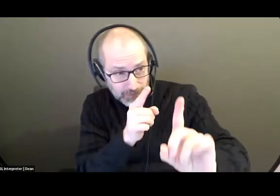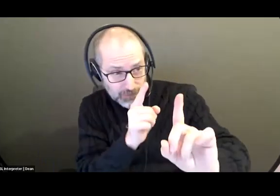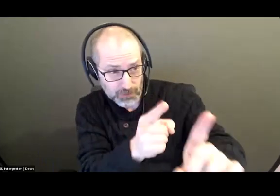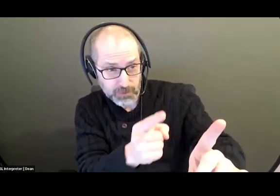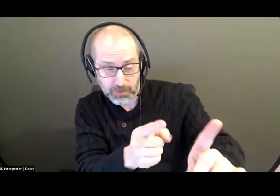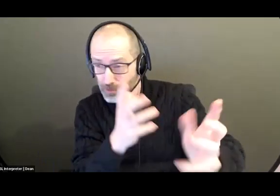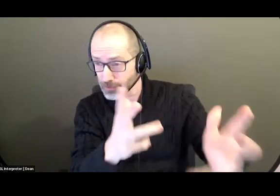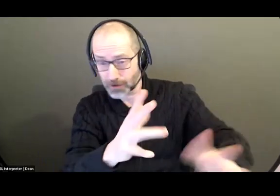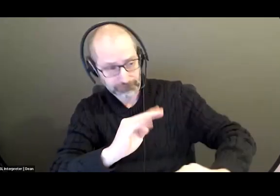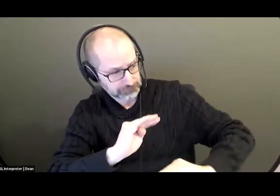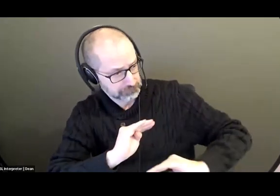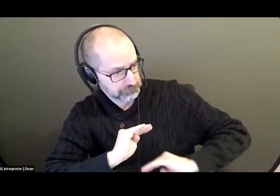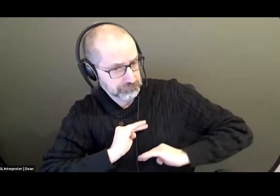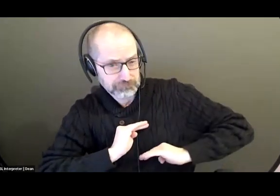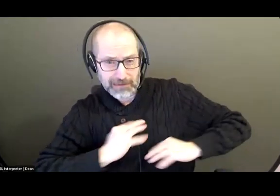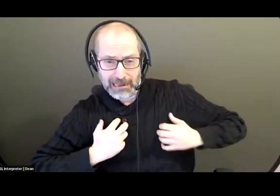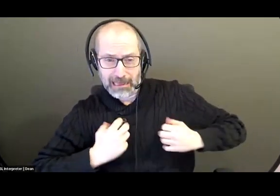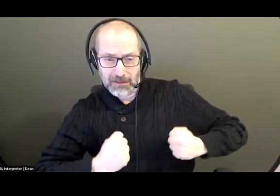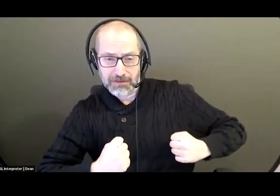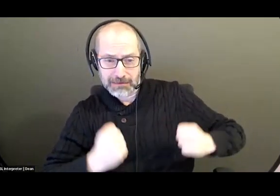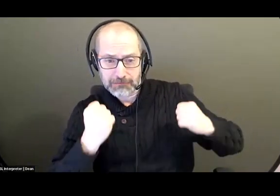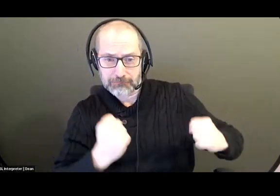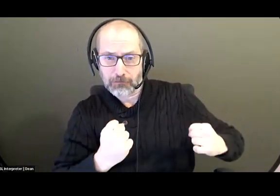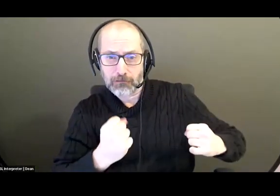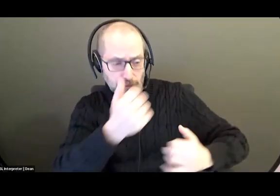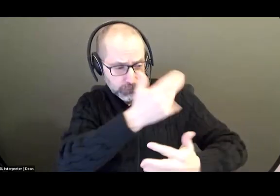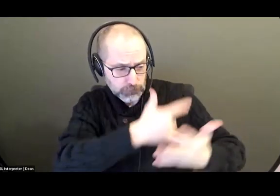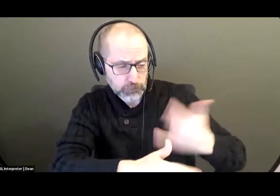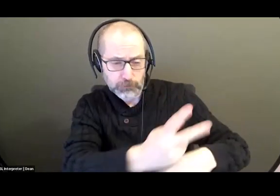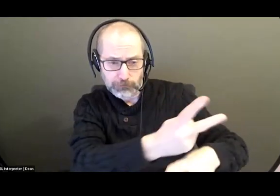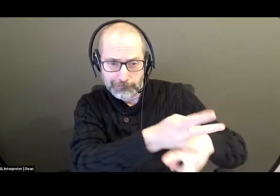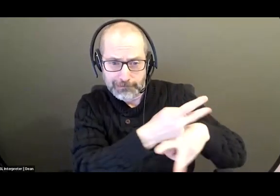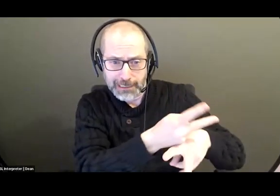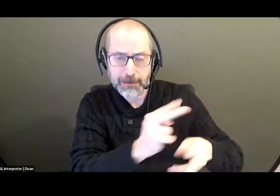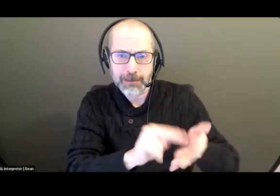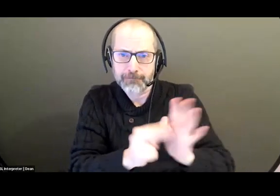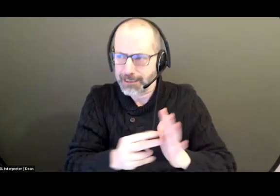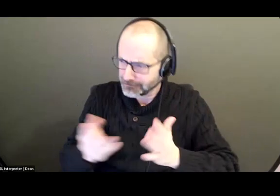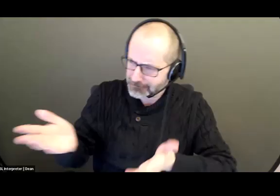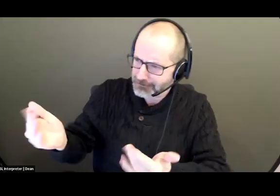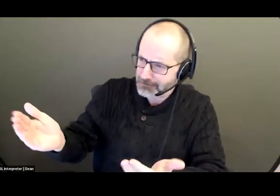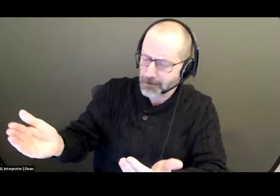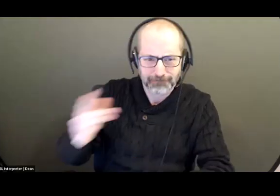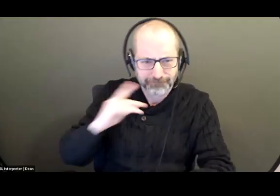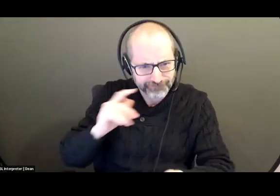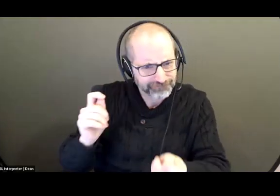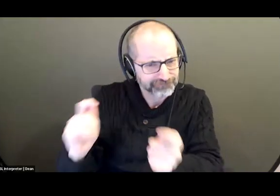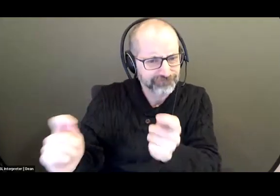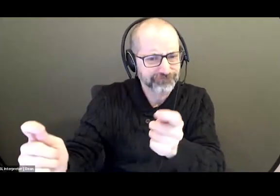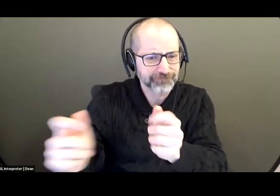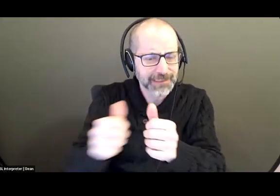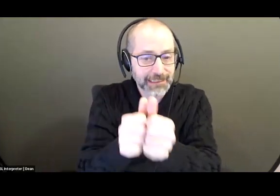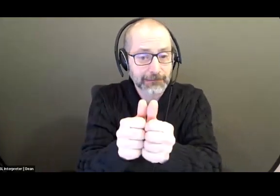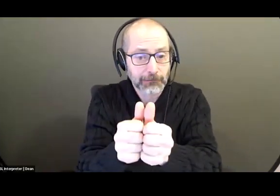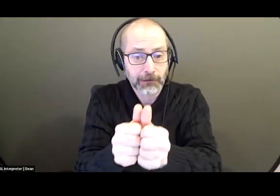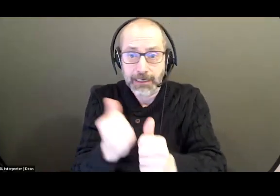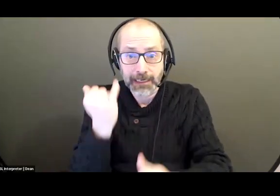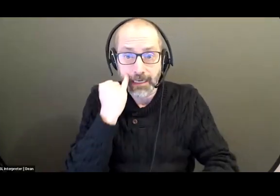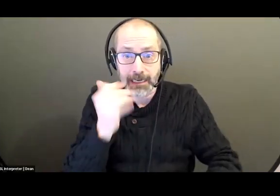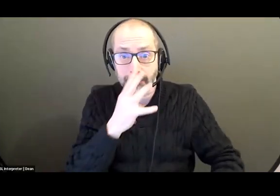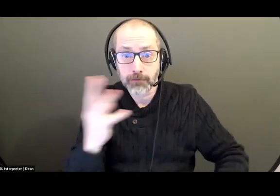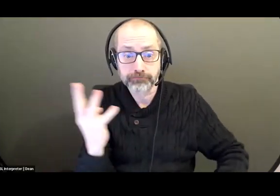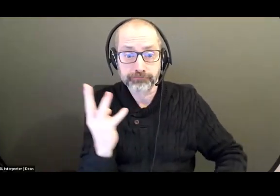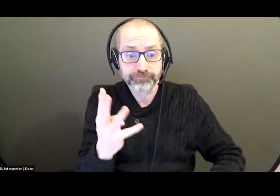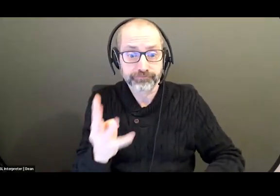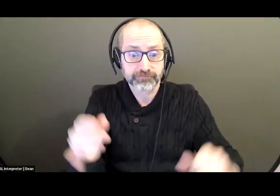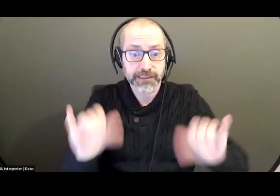leaning into what is our shared purpose, what brought us to this work, the field of health and social care,